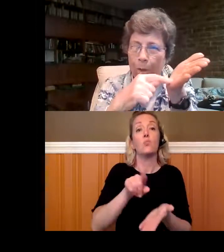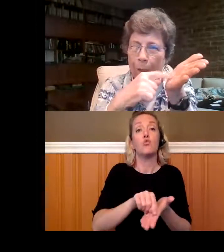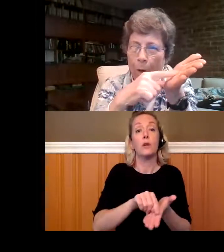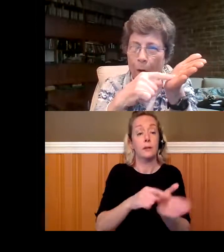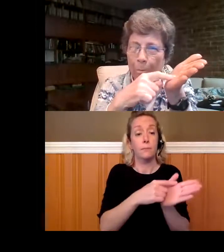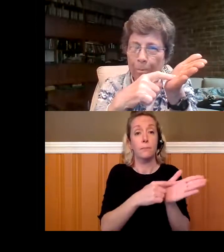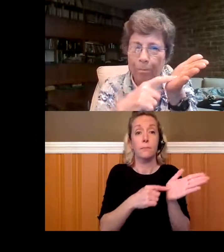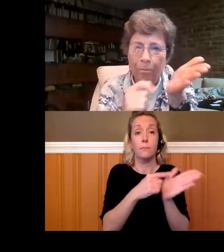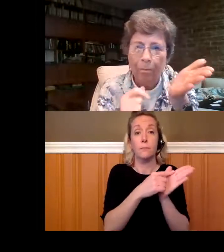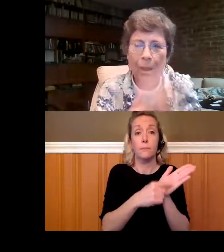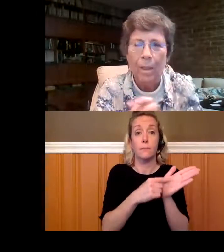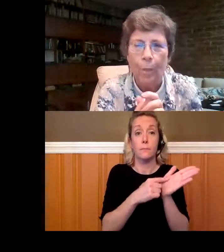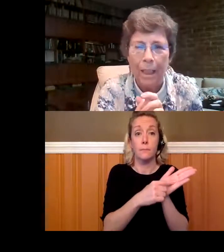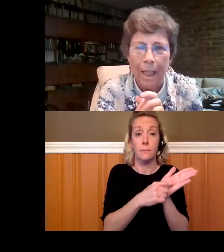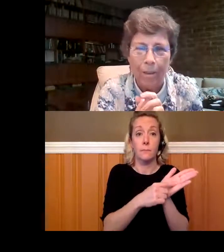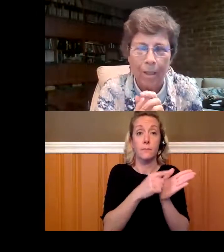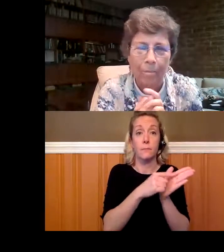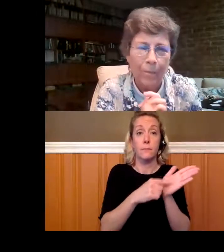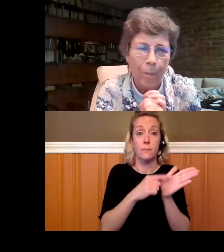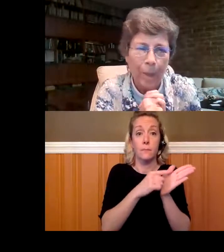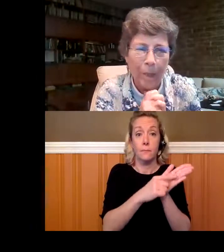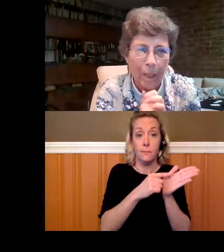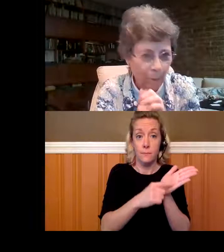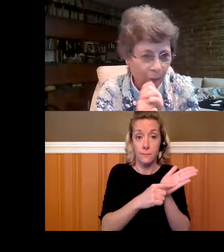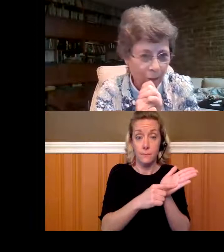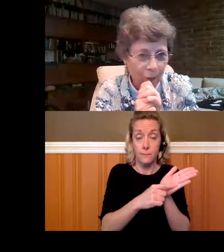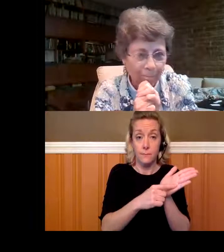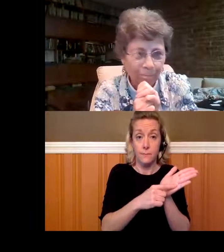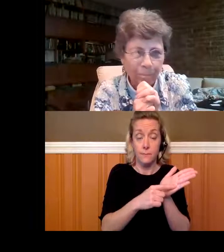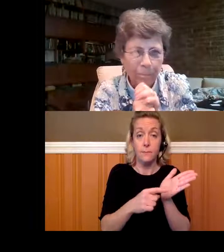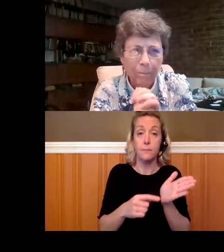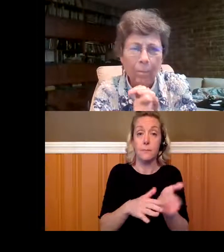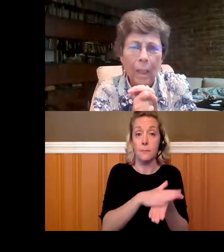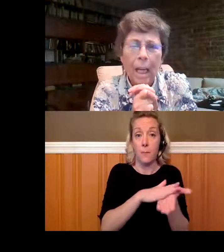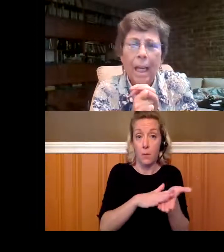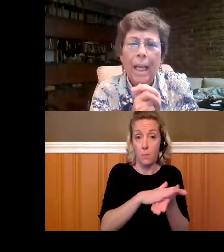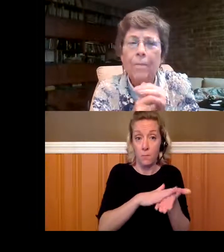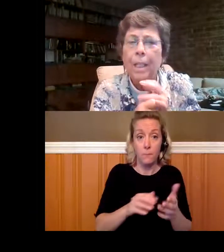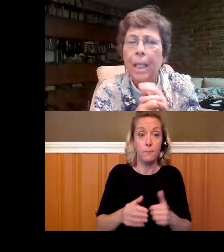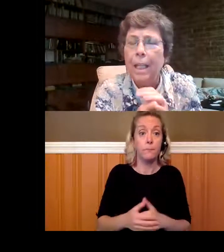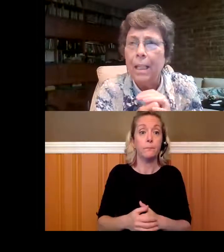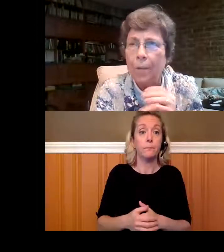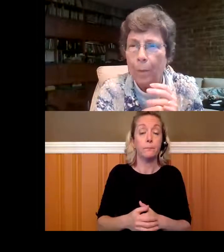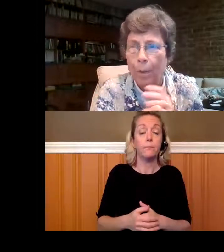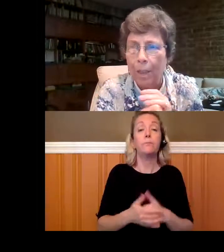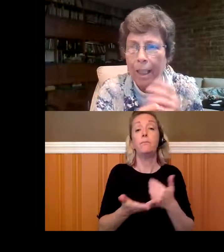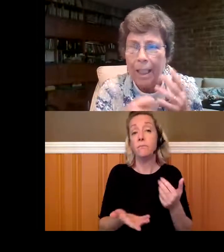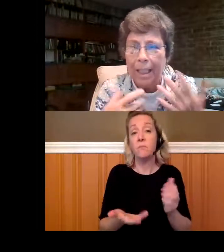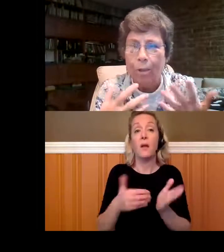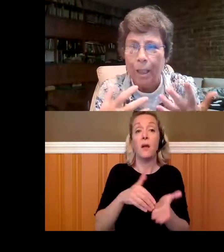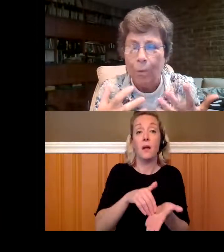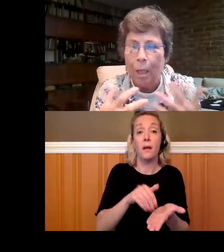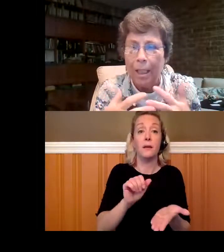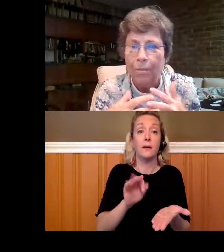palm, print letters to be able to be understood. If the deafblind person can see or hear well